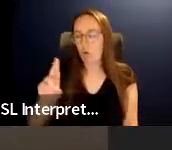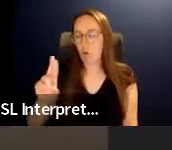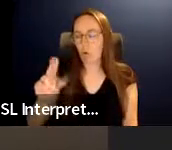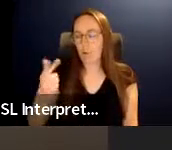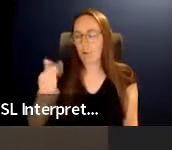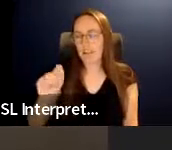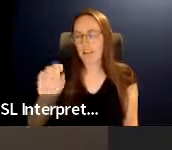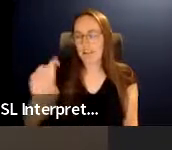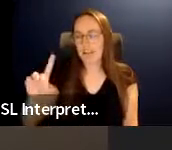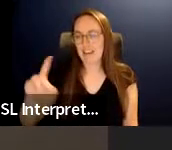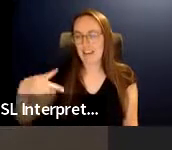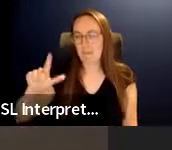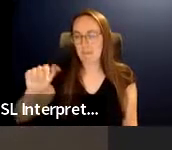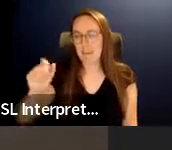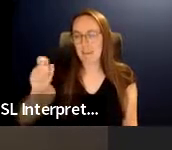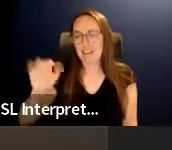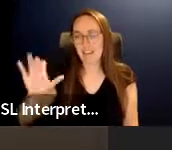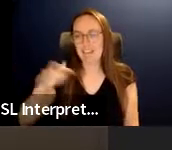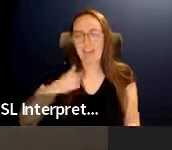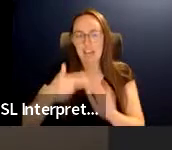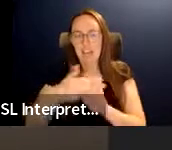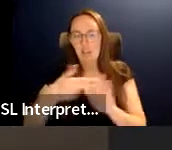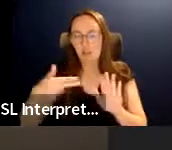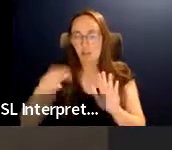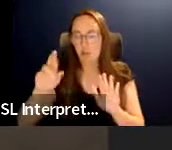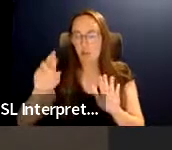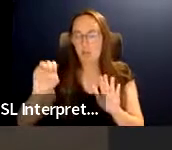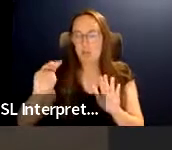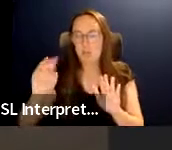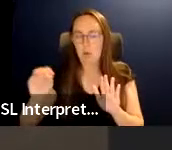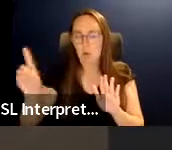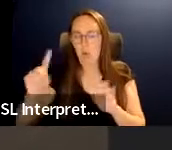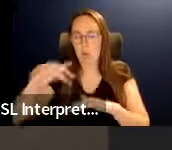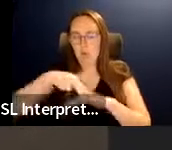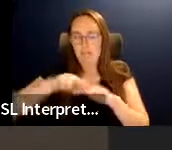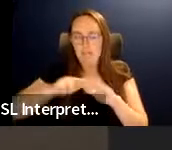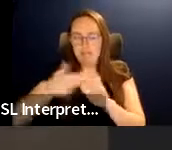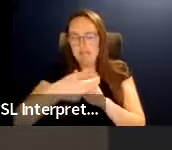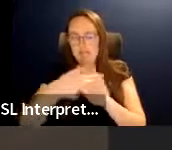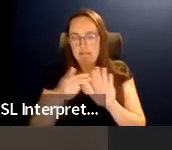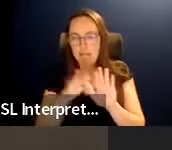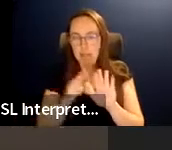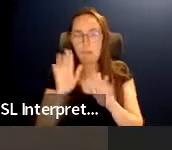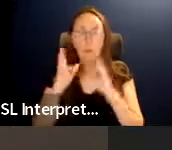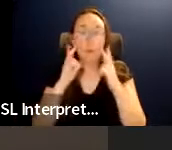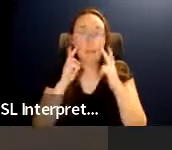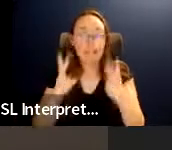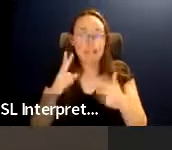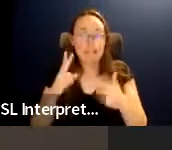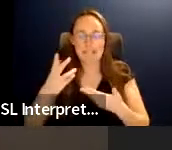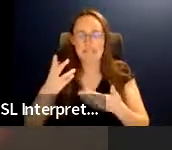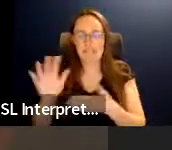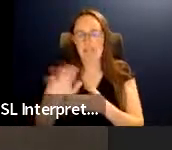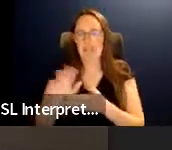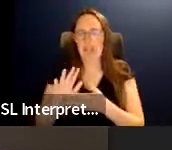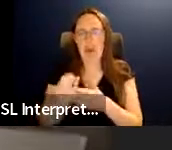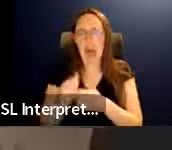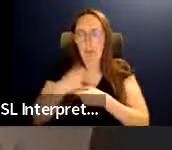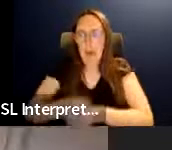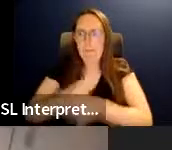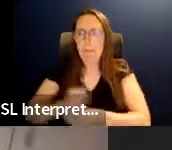sides, foamy, and you will see the video on how we make thousands of these very, very